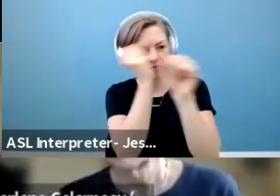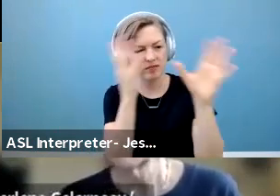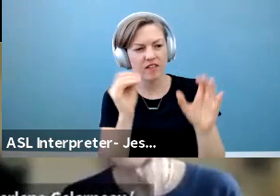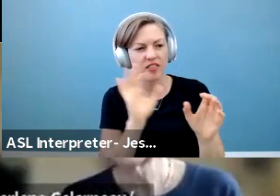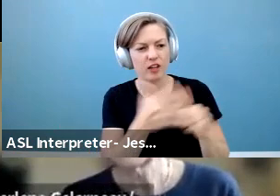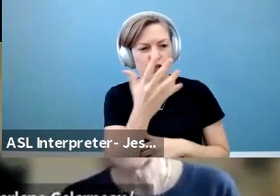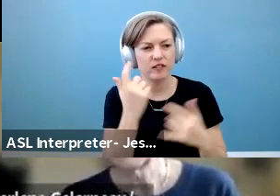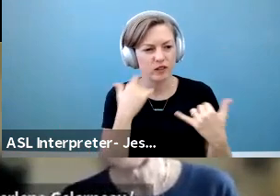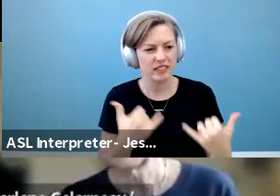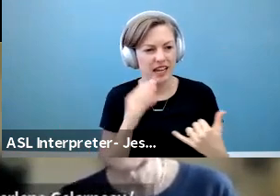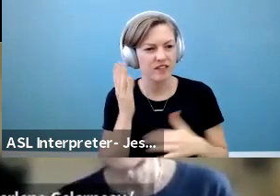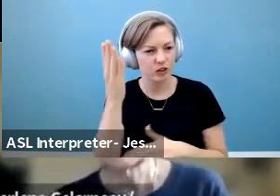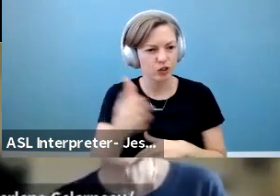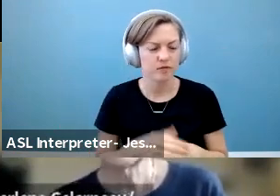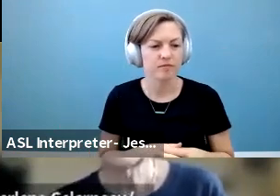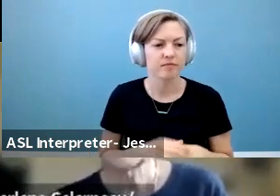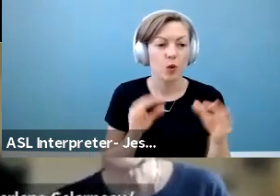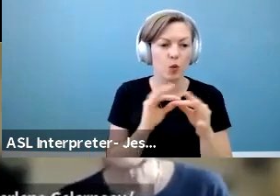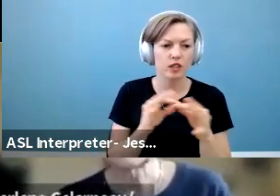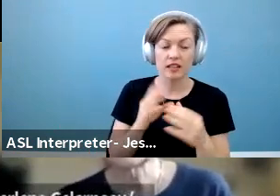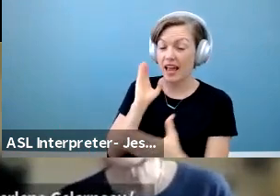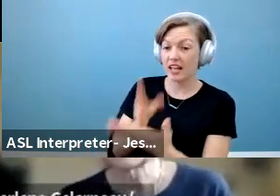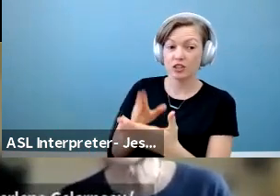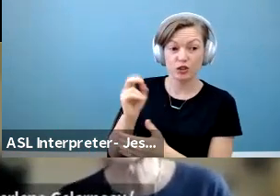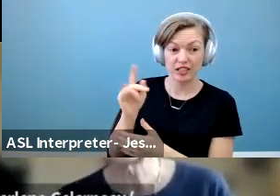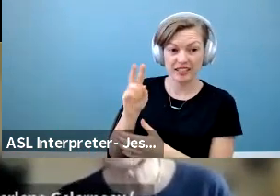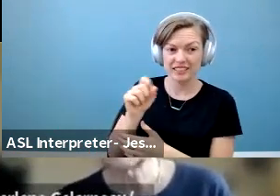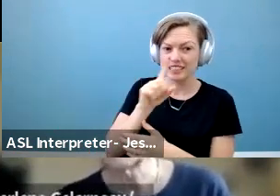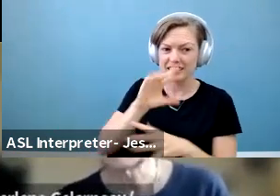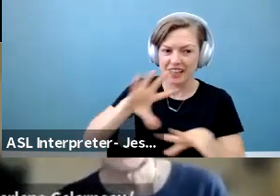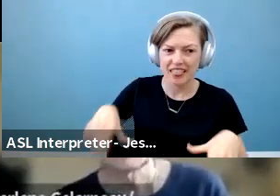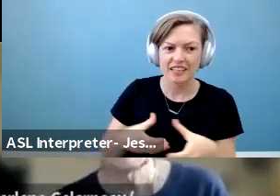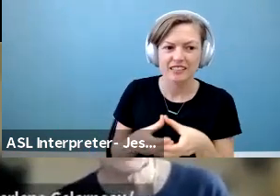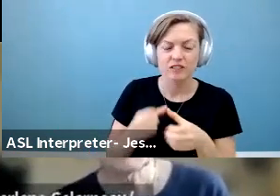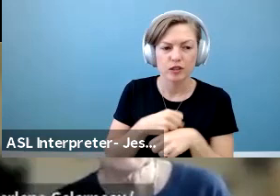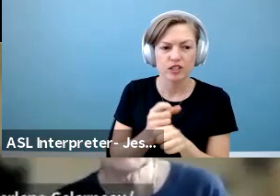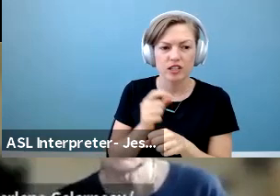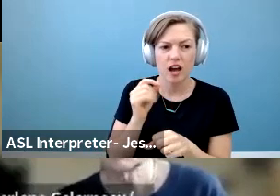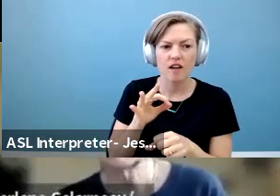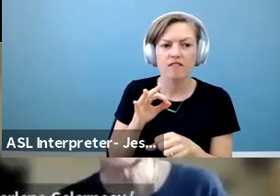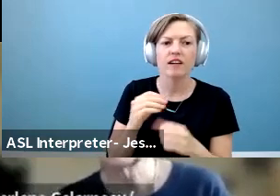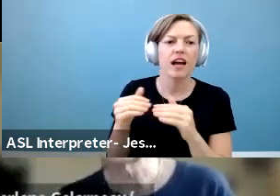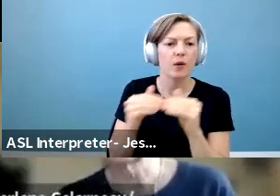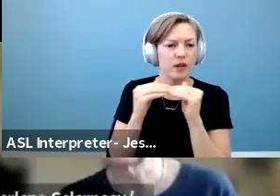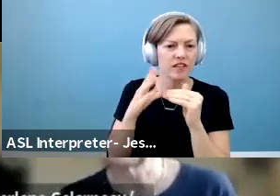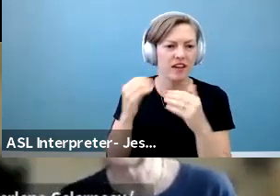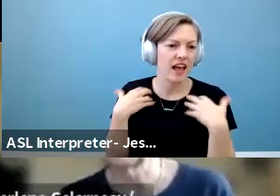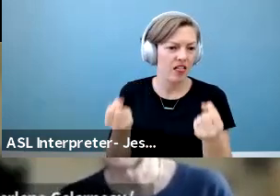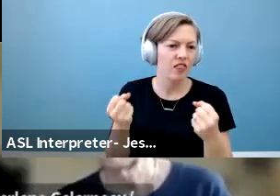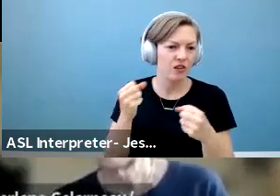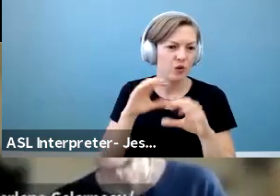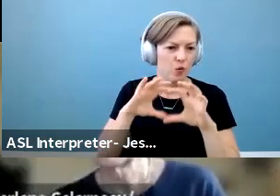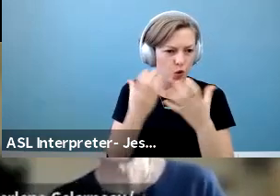Her words are, anti-eugenics is the collective creation of an equitable and healthy world for